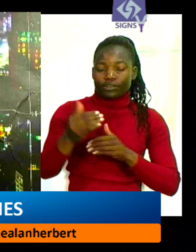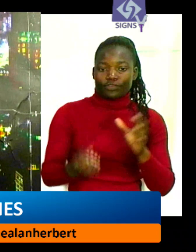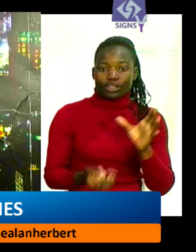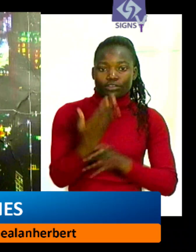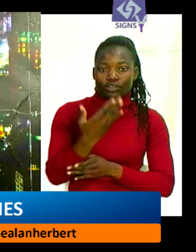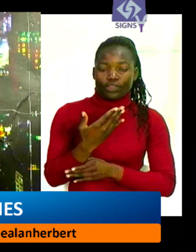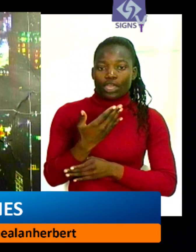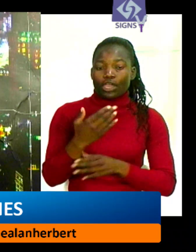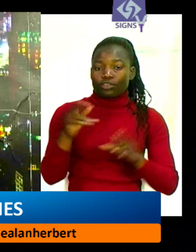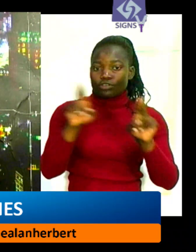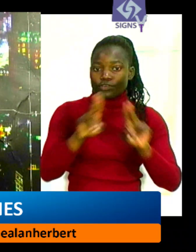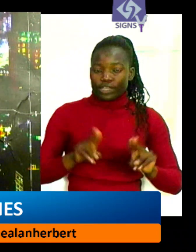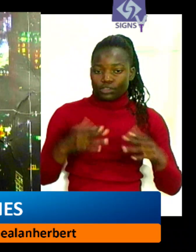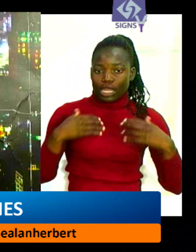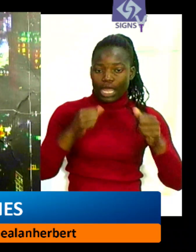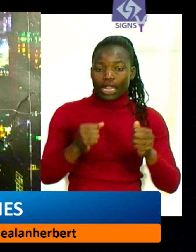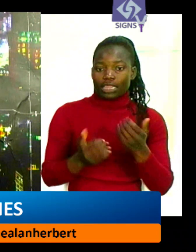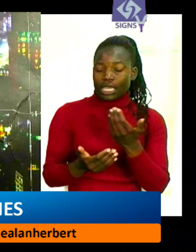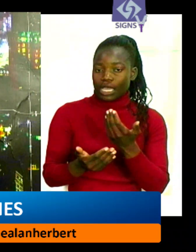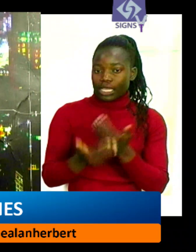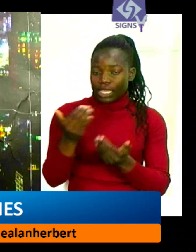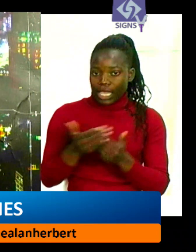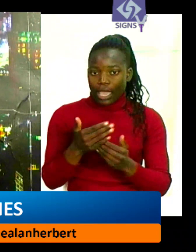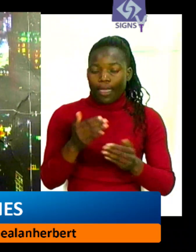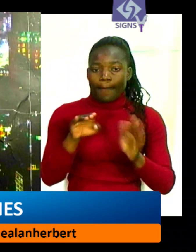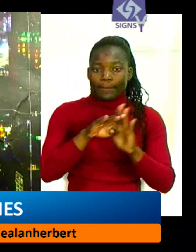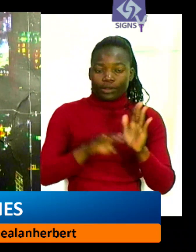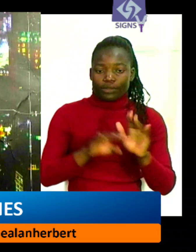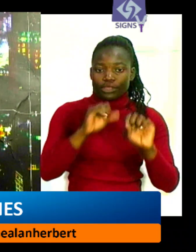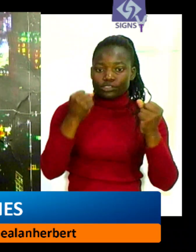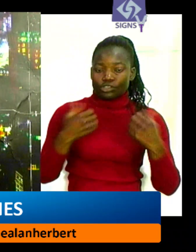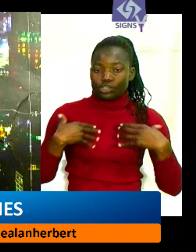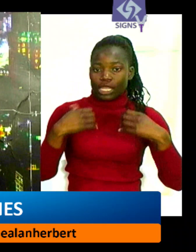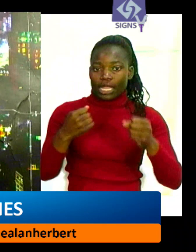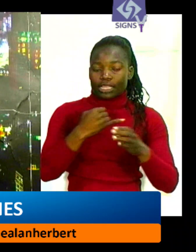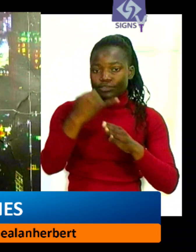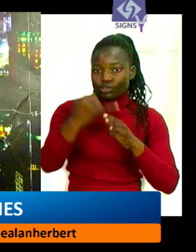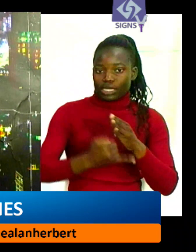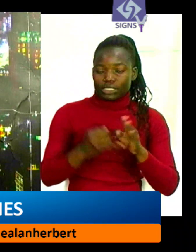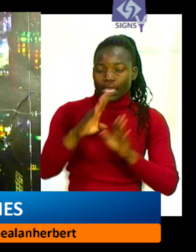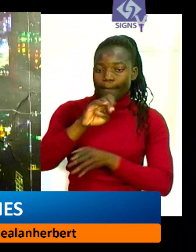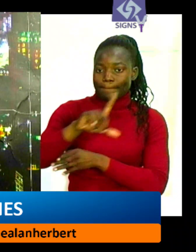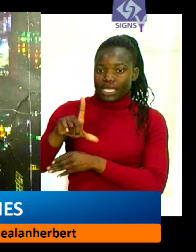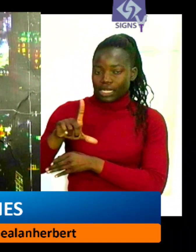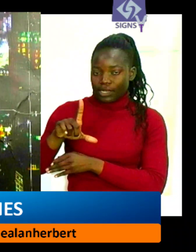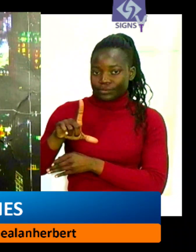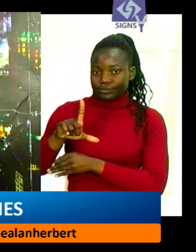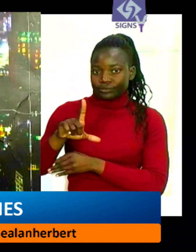be enacted ahead of the launch of the Universal Healthcare Program next month. The Social Health Insurance